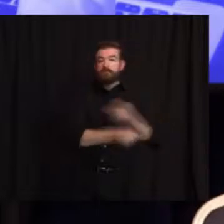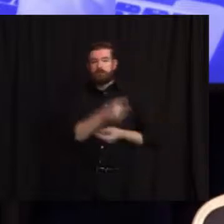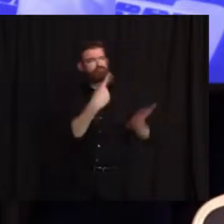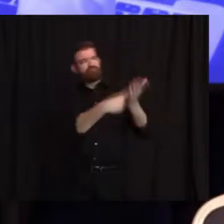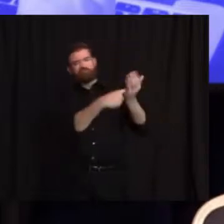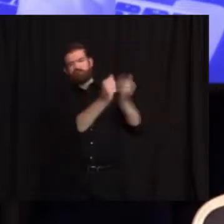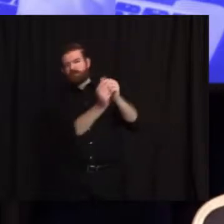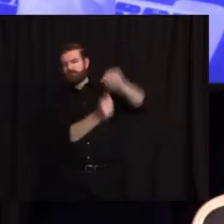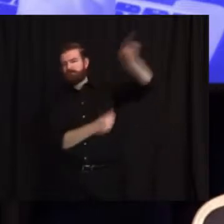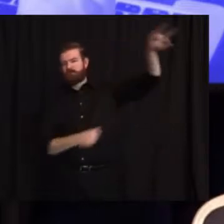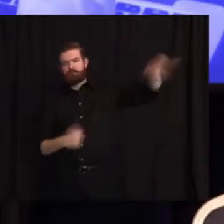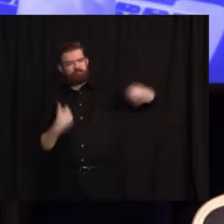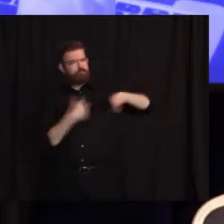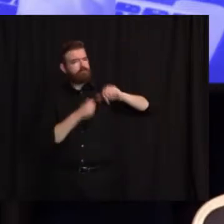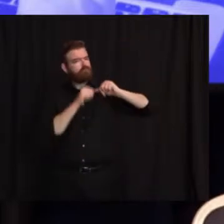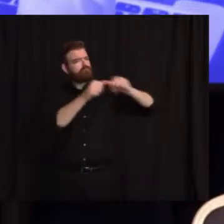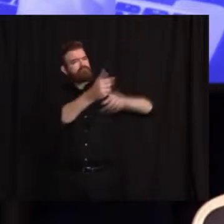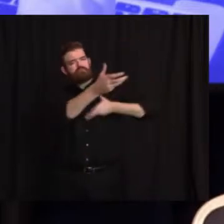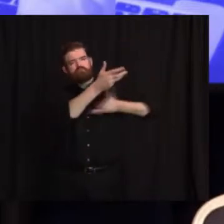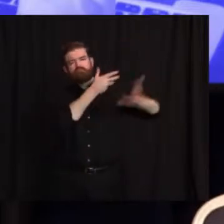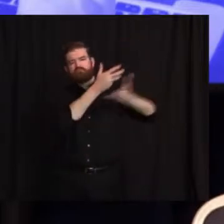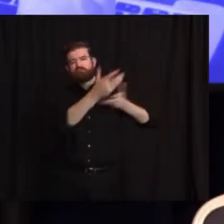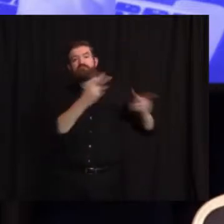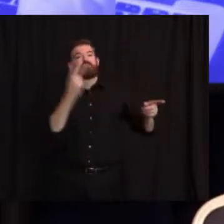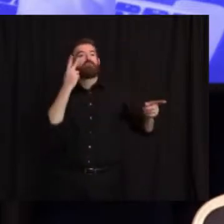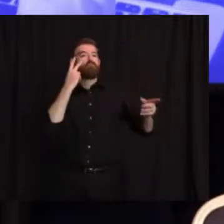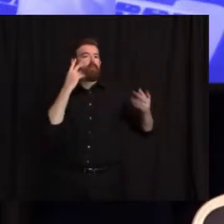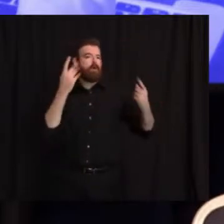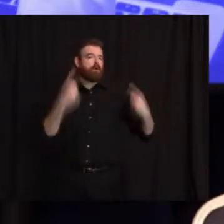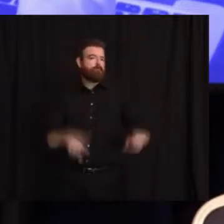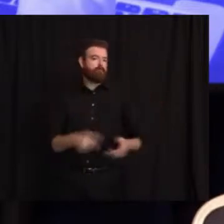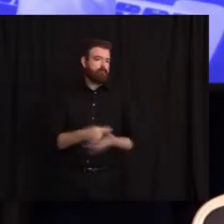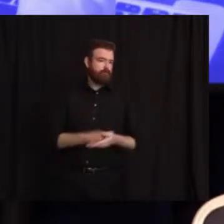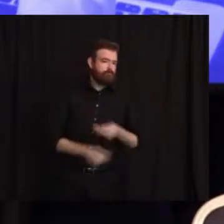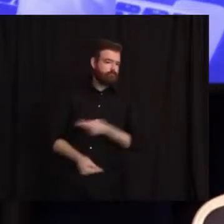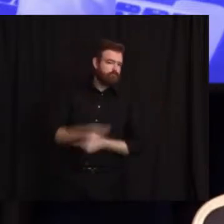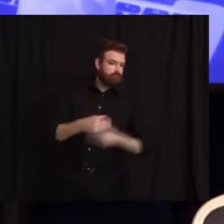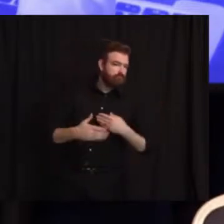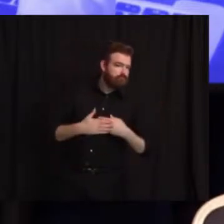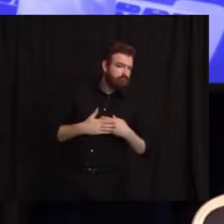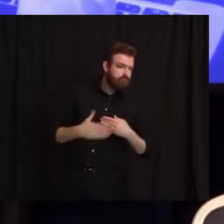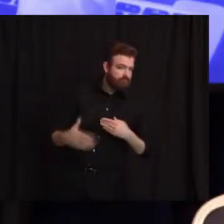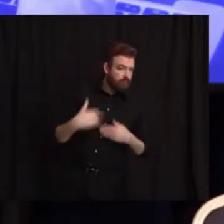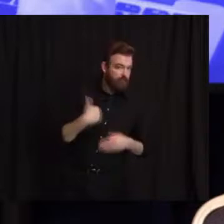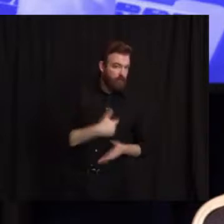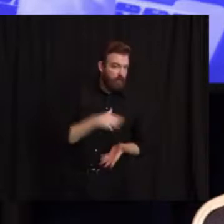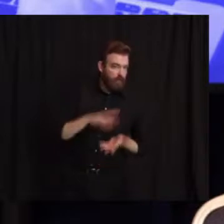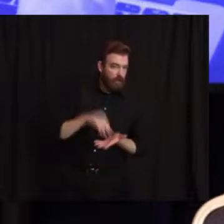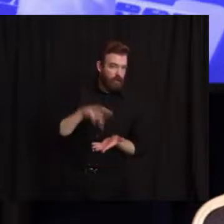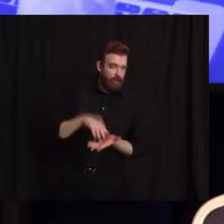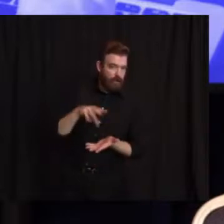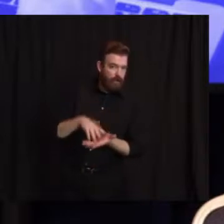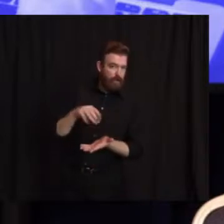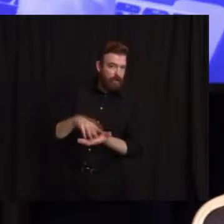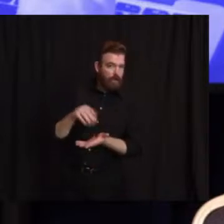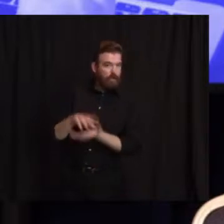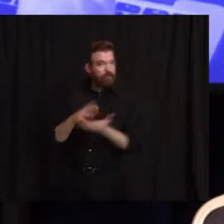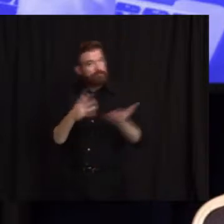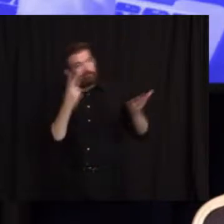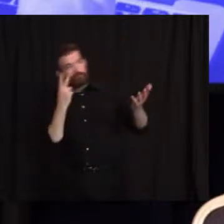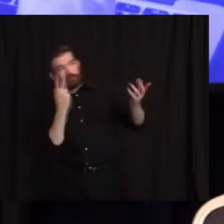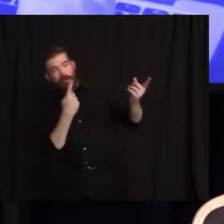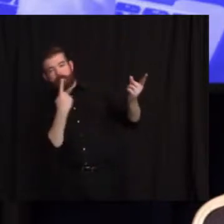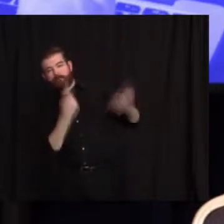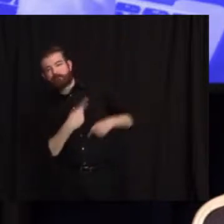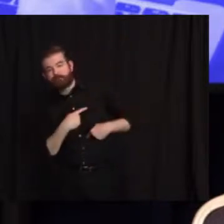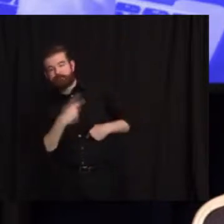how the budget plays out, and we'll learn through the year what their reactions are. We were pleased